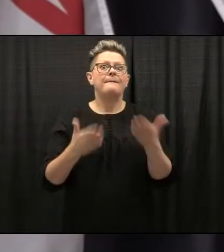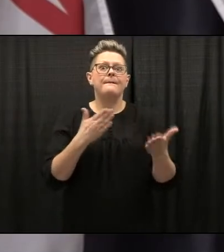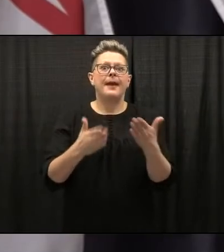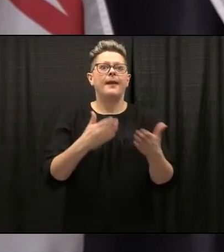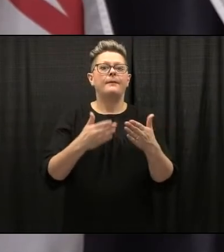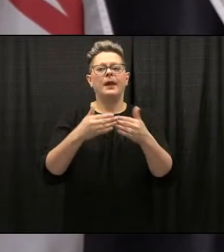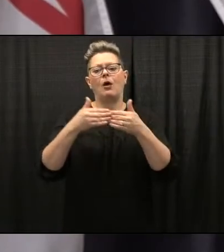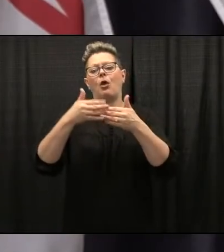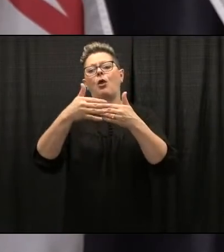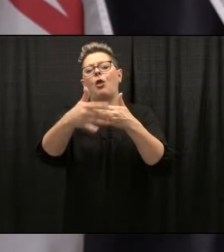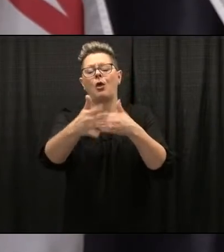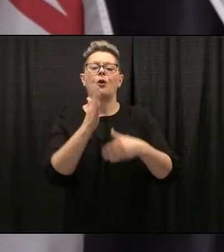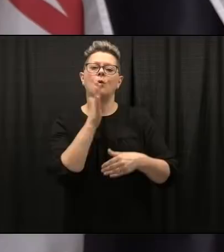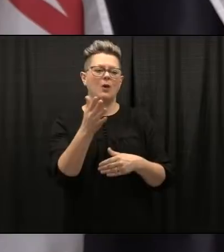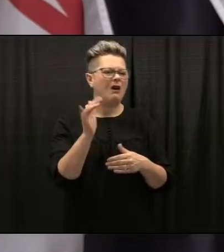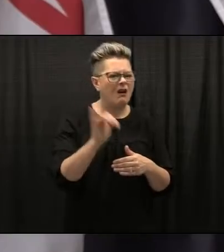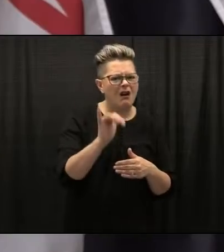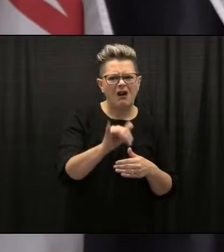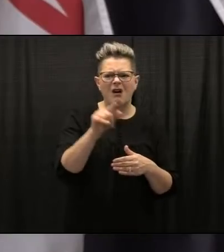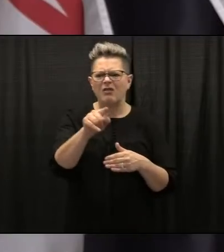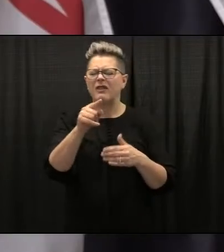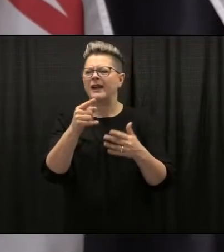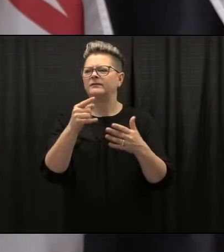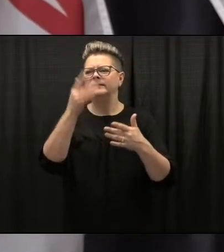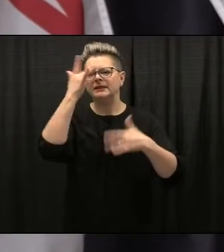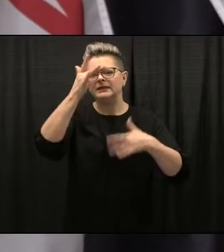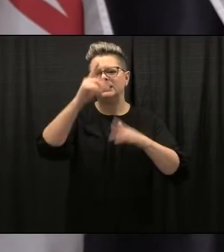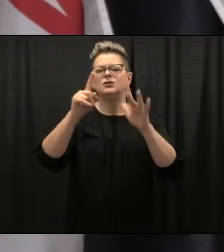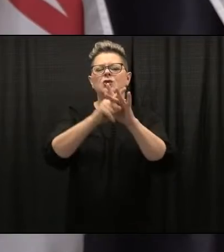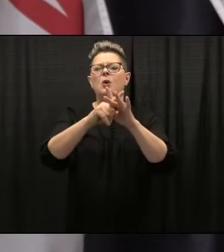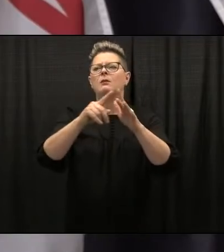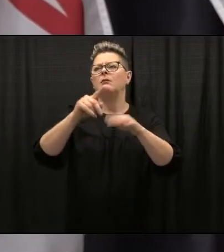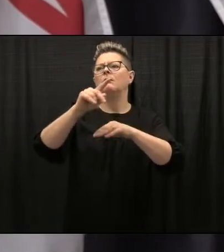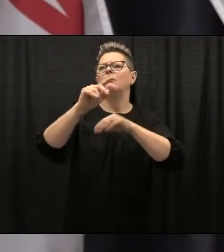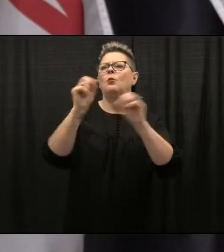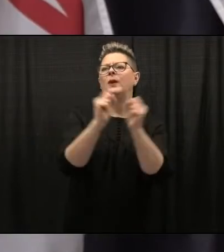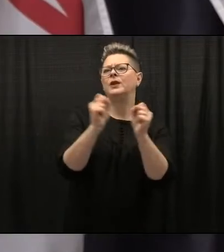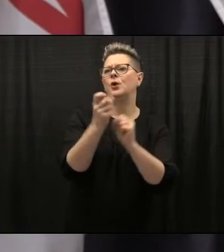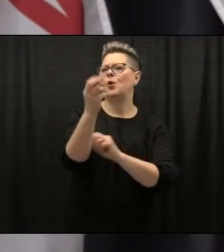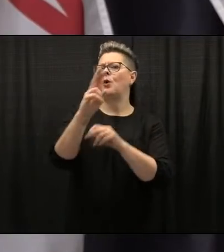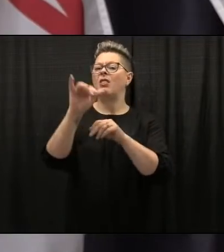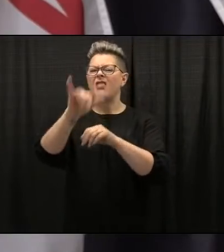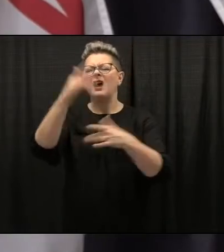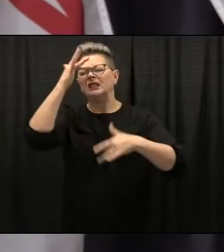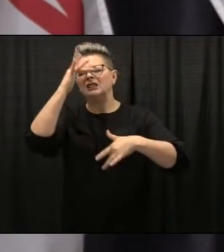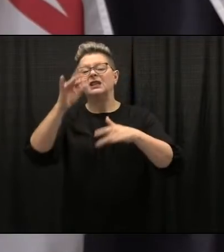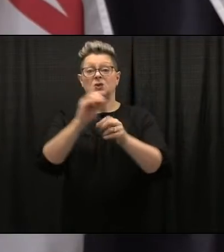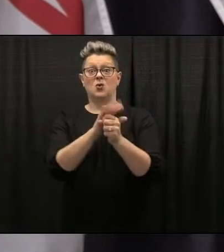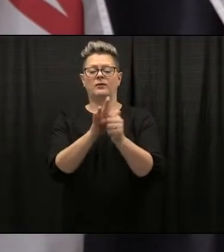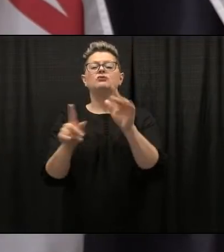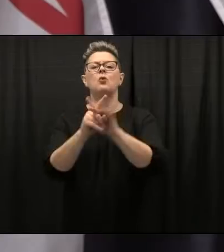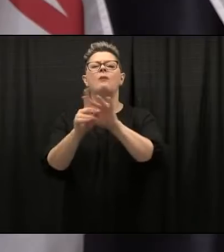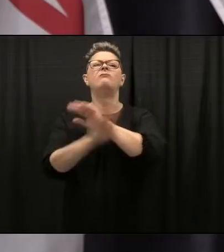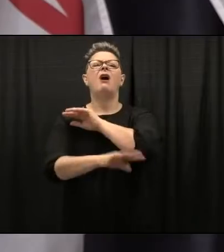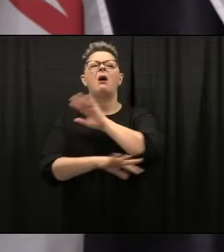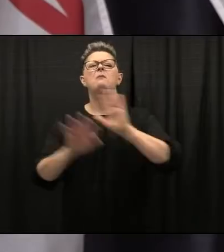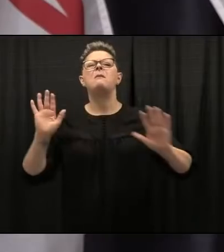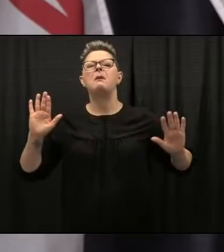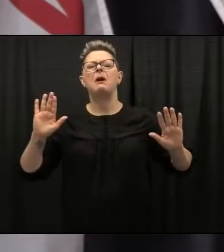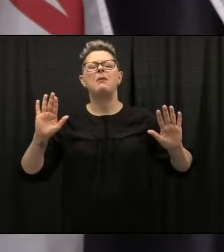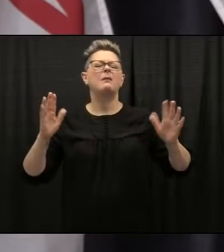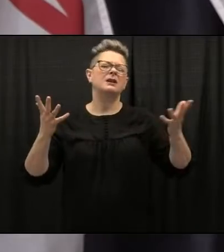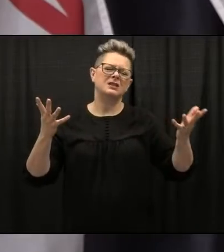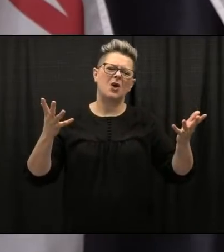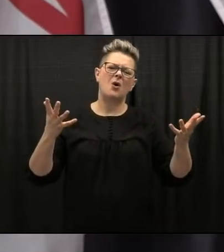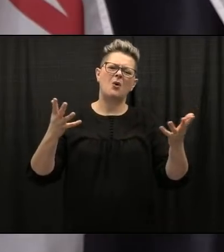of disease. It's hard to know just yet exactly how things are going to go, but we'll have to treat this in a way that